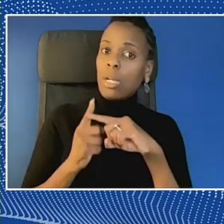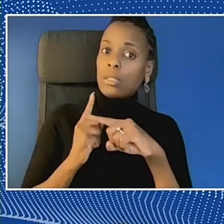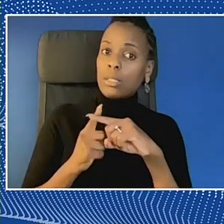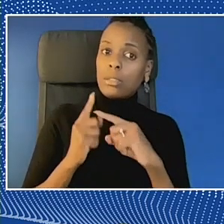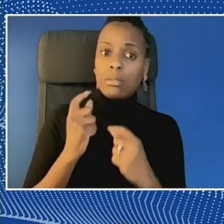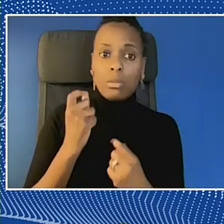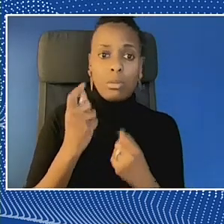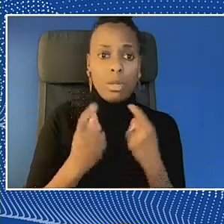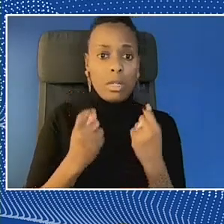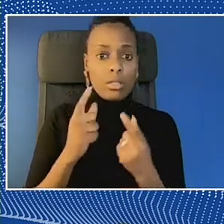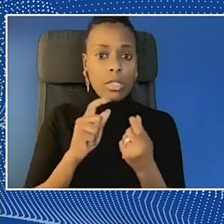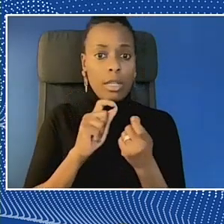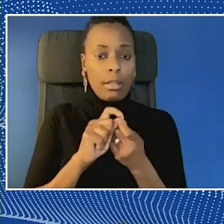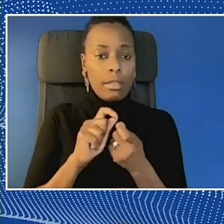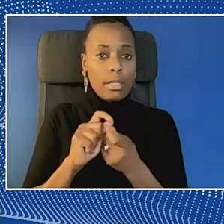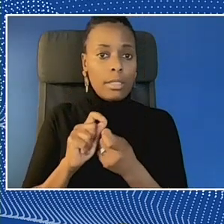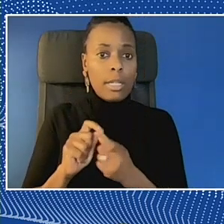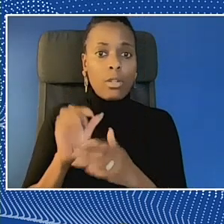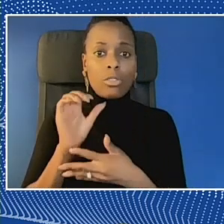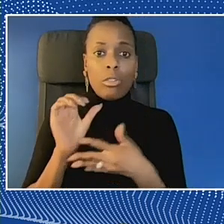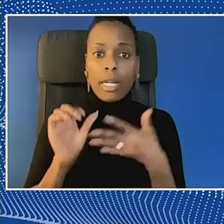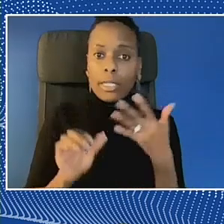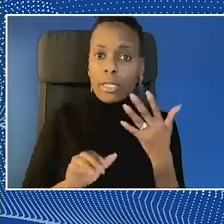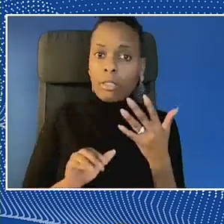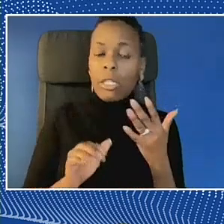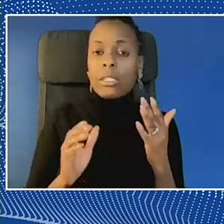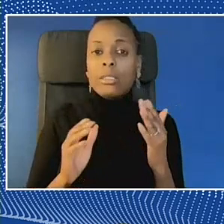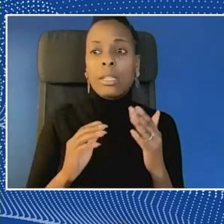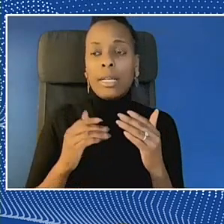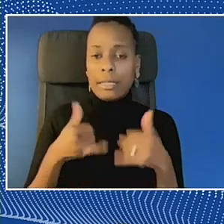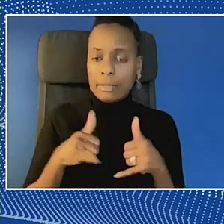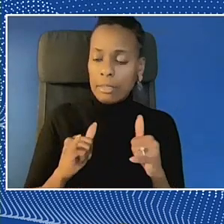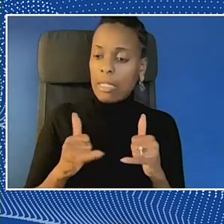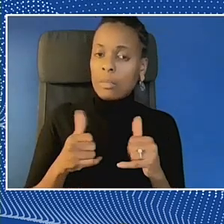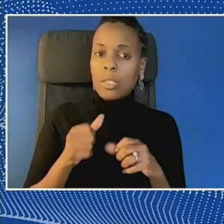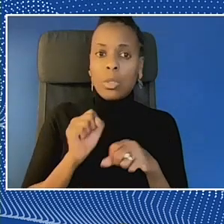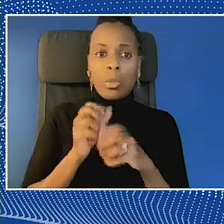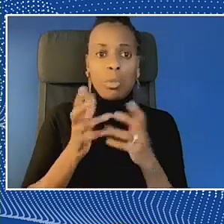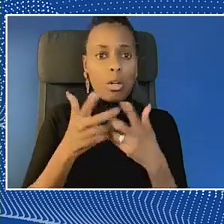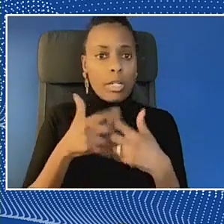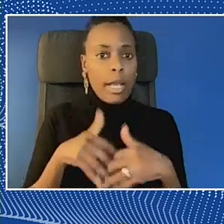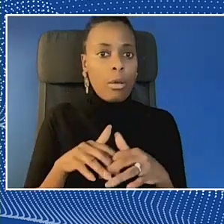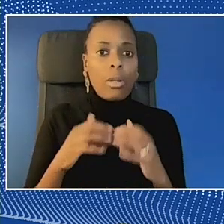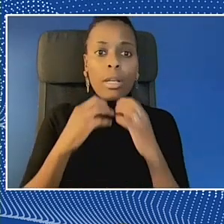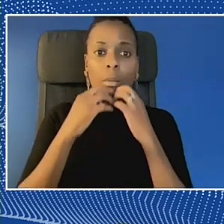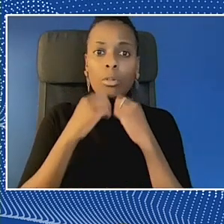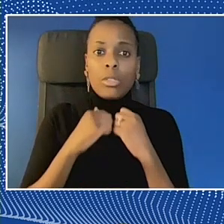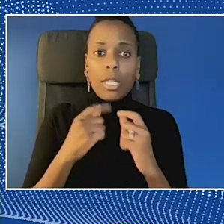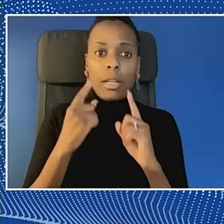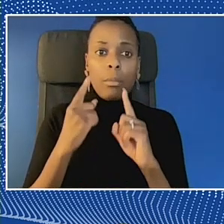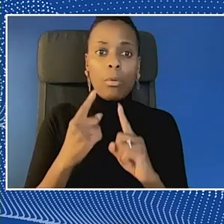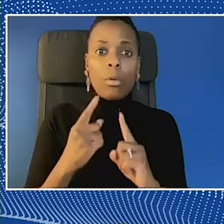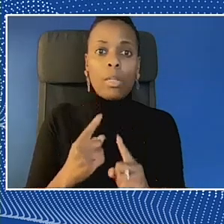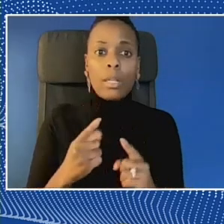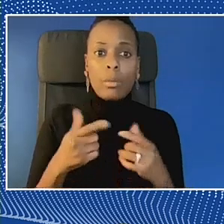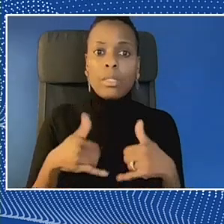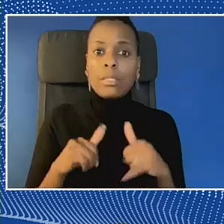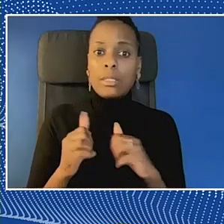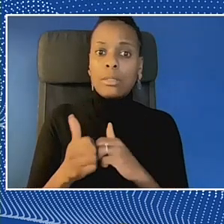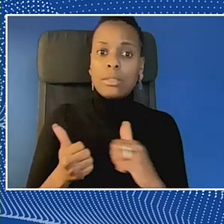that details and criteria and parameters still have to be worked out. And I appreciate the point that we can still send